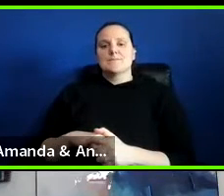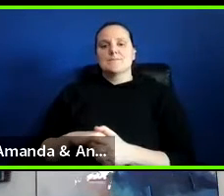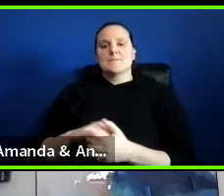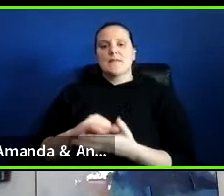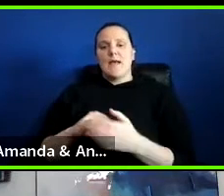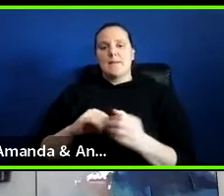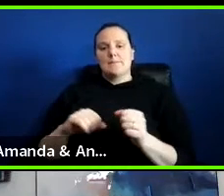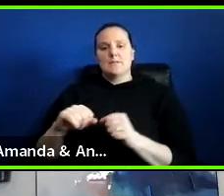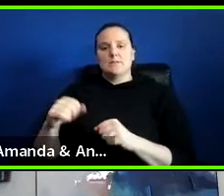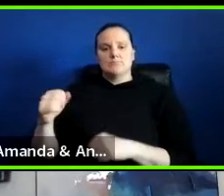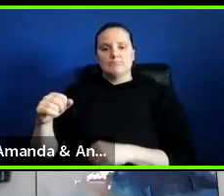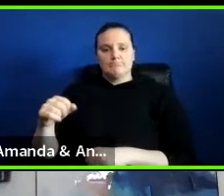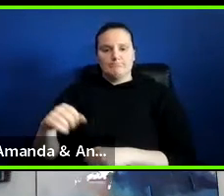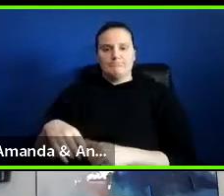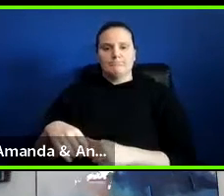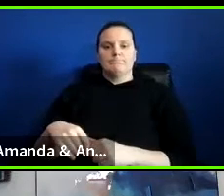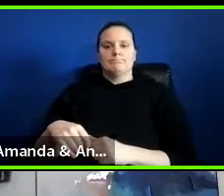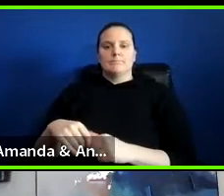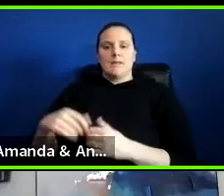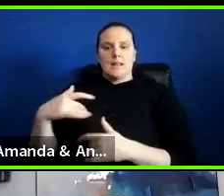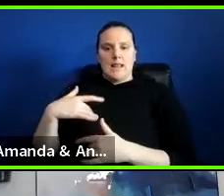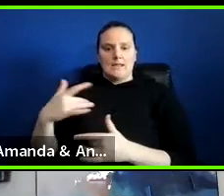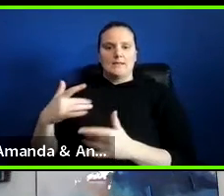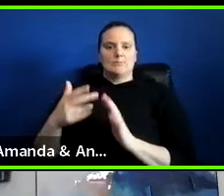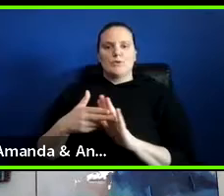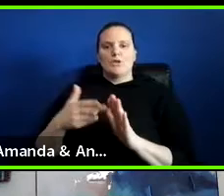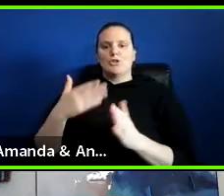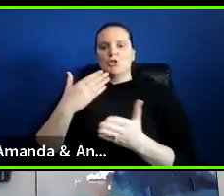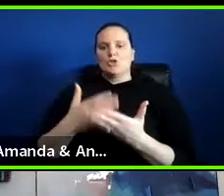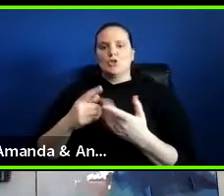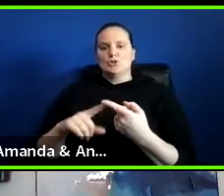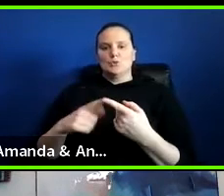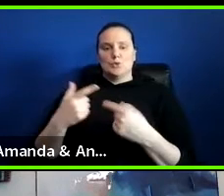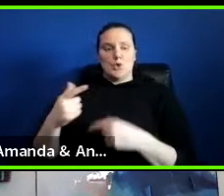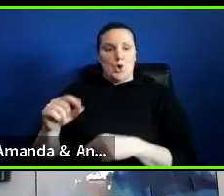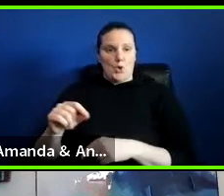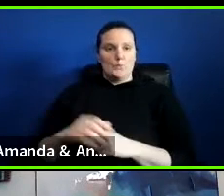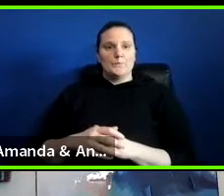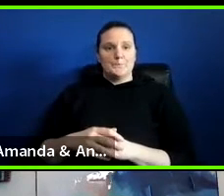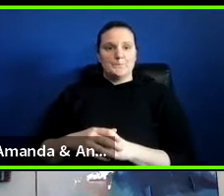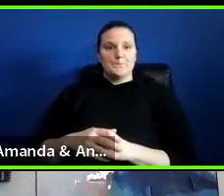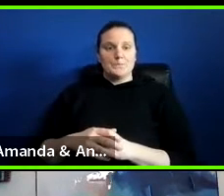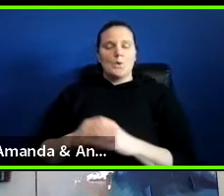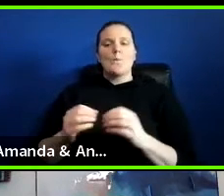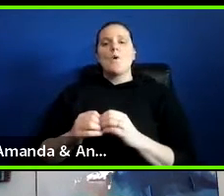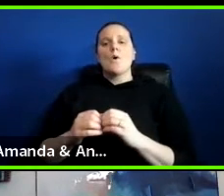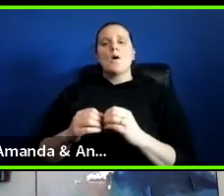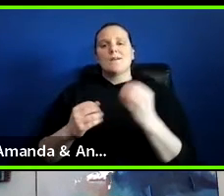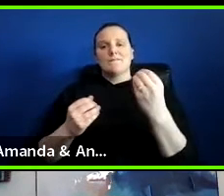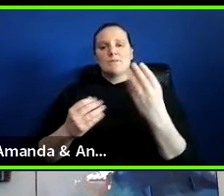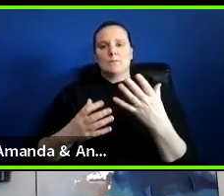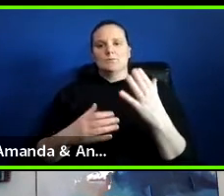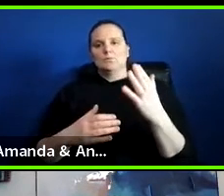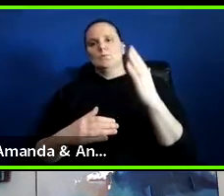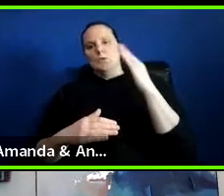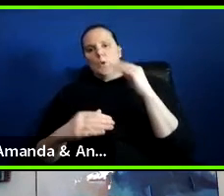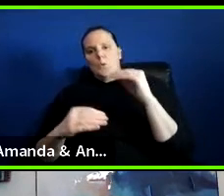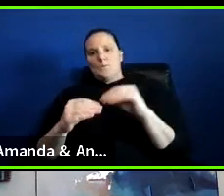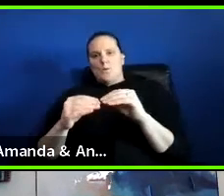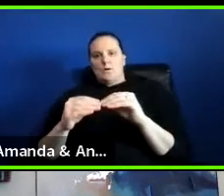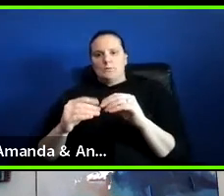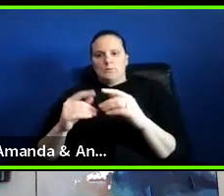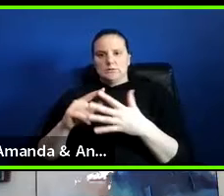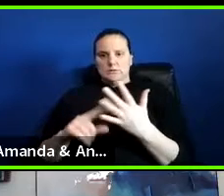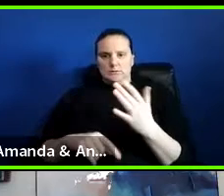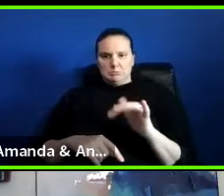ability. But yes, it's likely to be branded Good to Go at this point, and you know, more information as we know more details. But